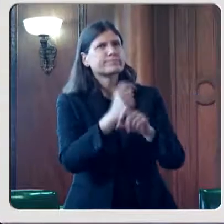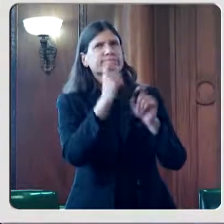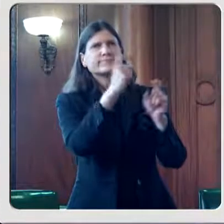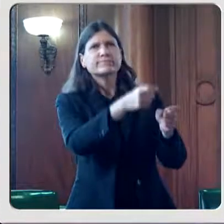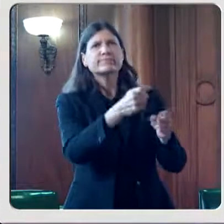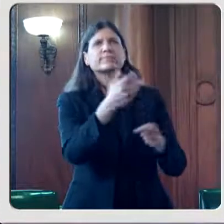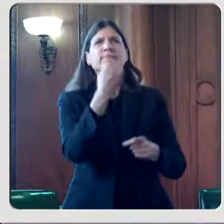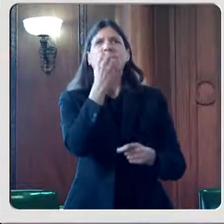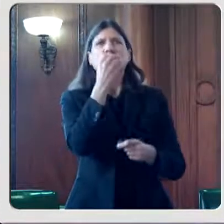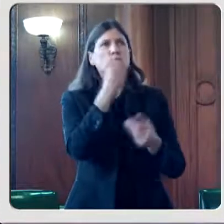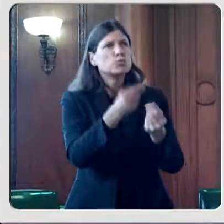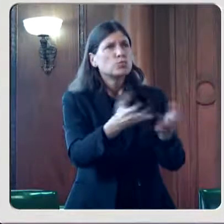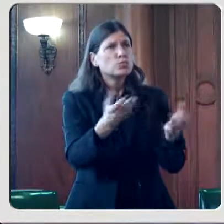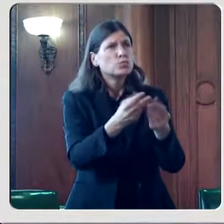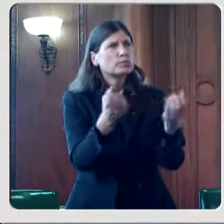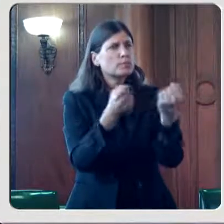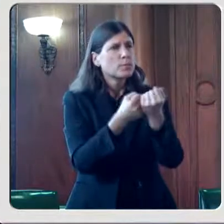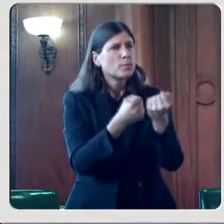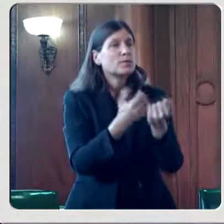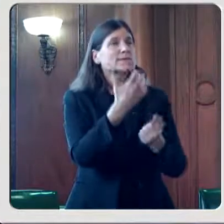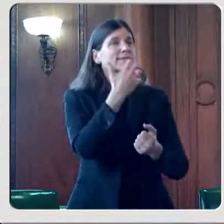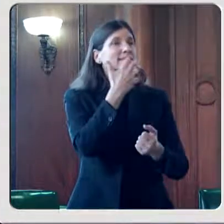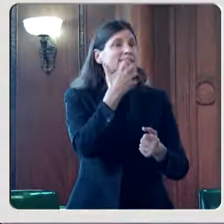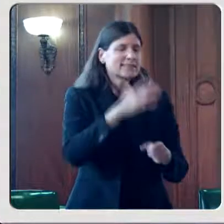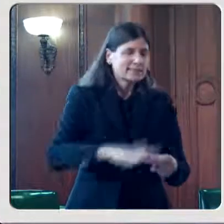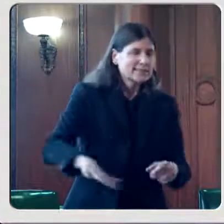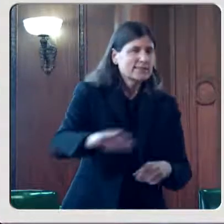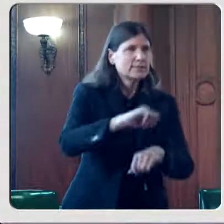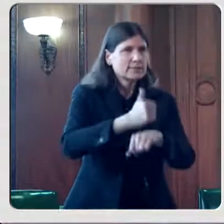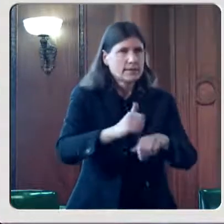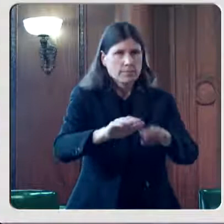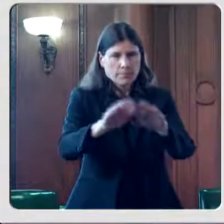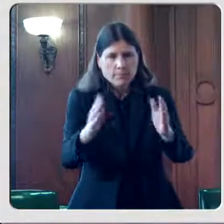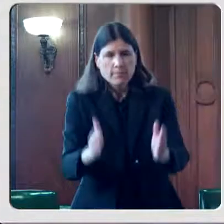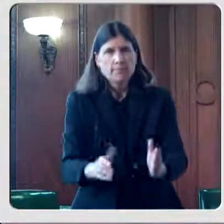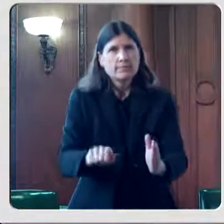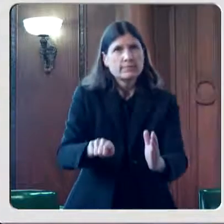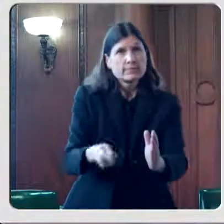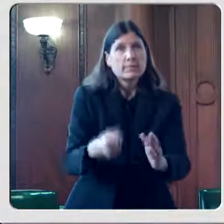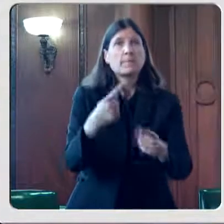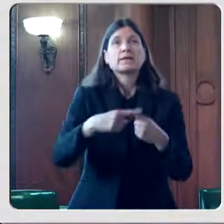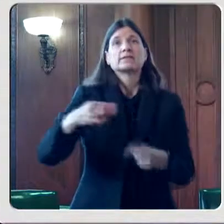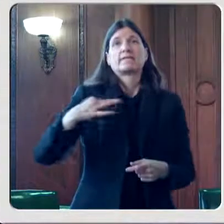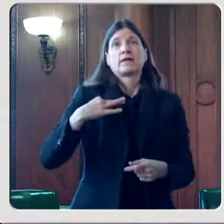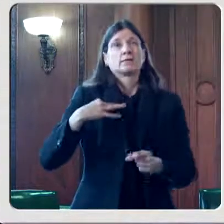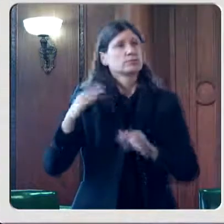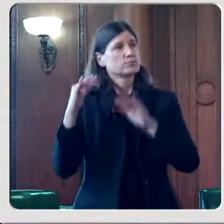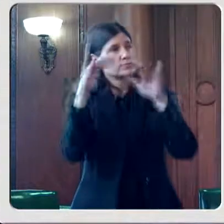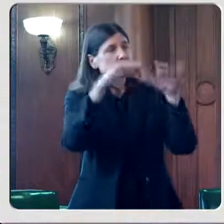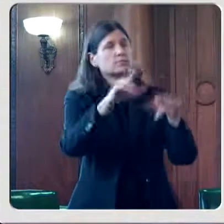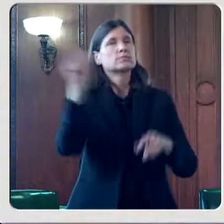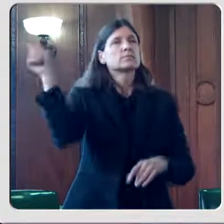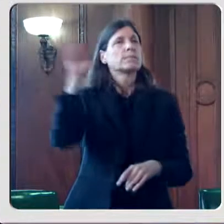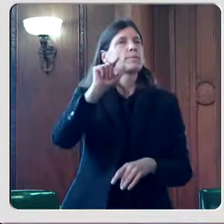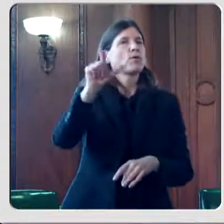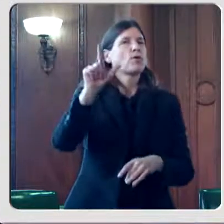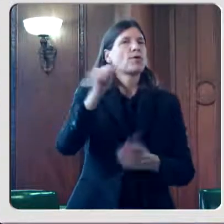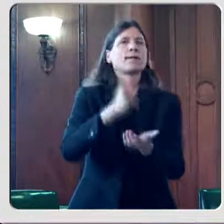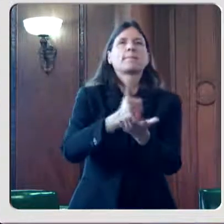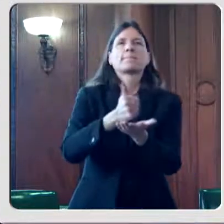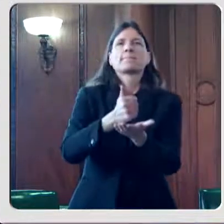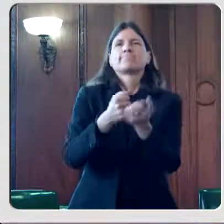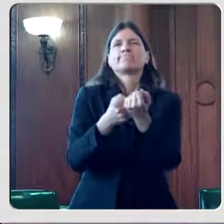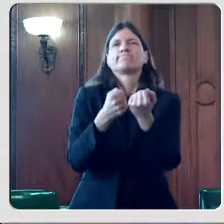AMR members who are out there in the cold many a times with meals.